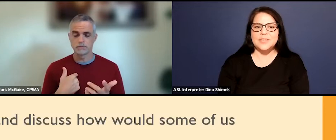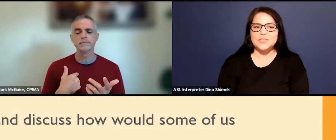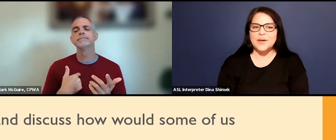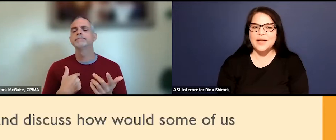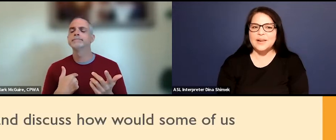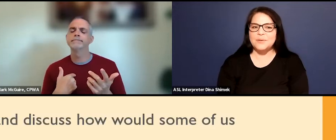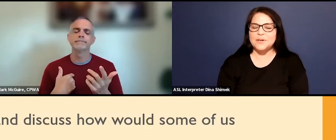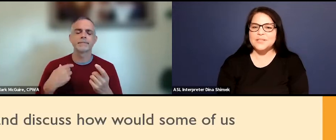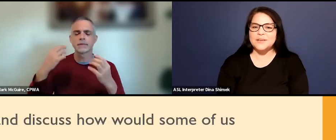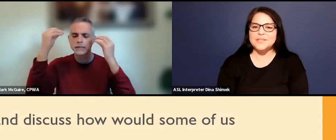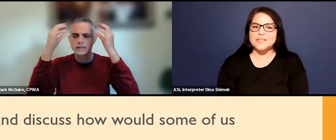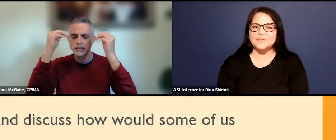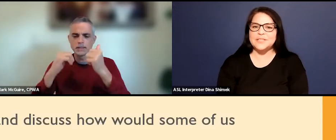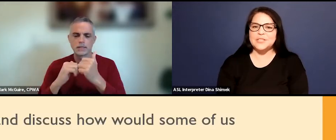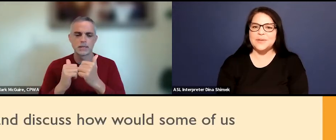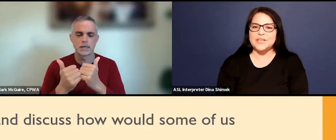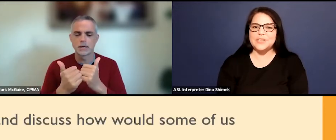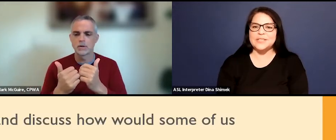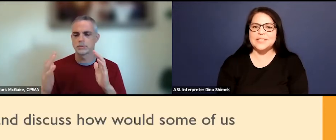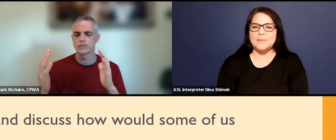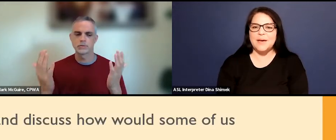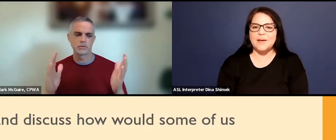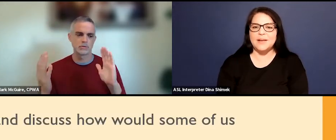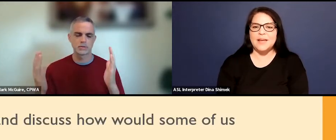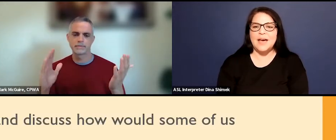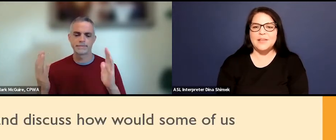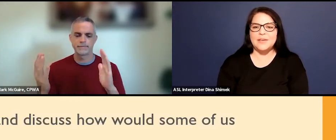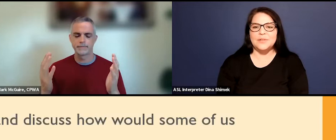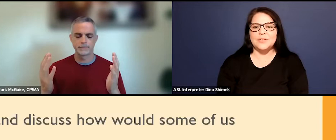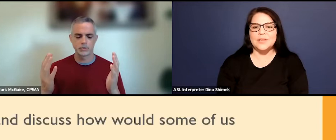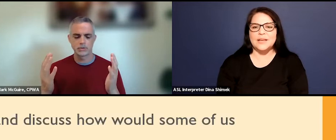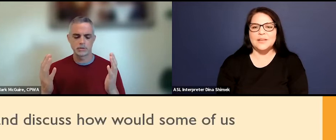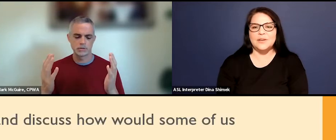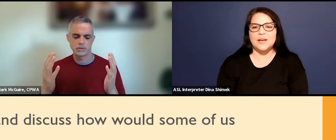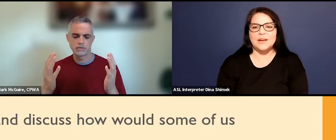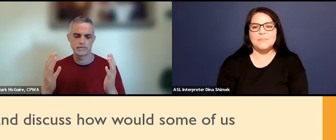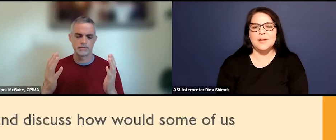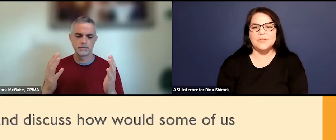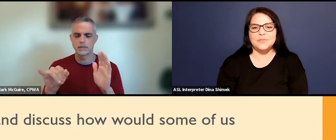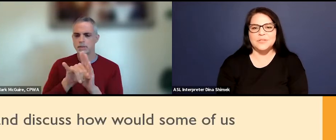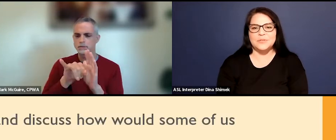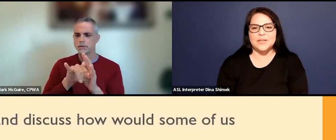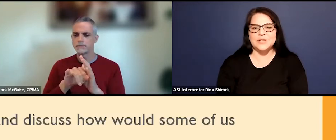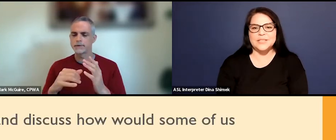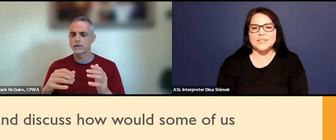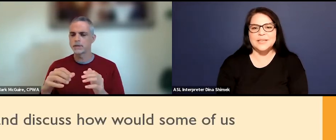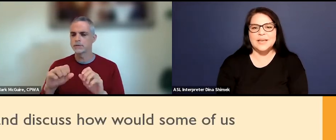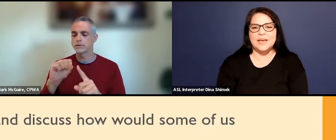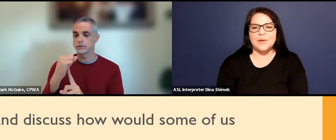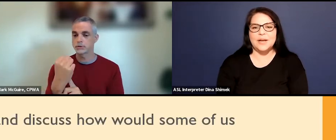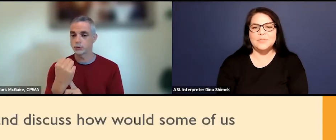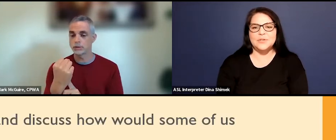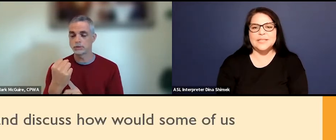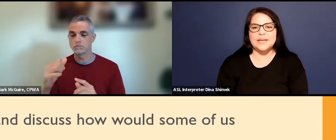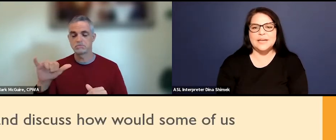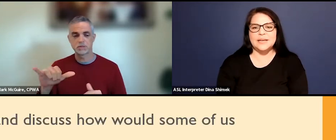So now let's go ahead and put ourselves in different situations. Think about how that would look like, and you can kind of compare those situations. And